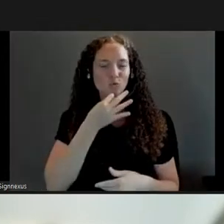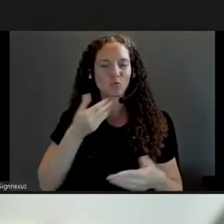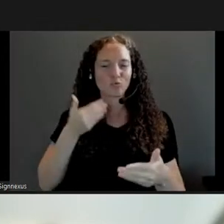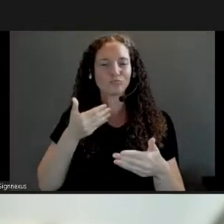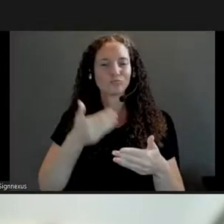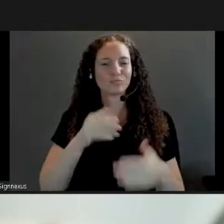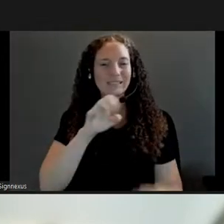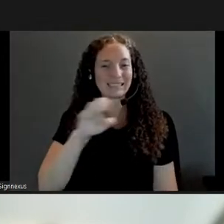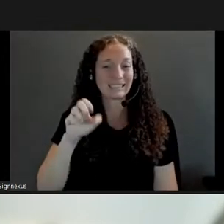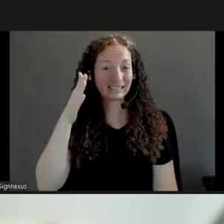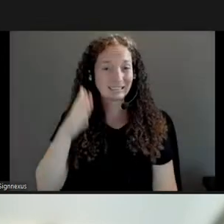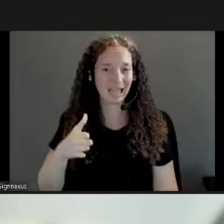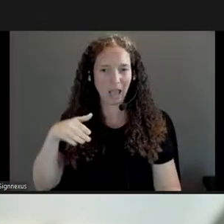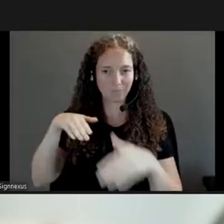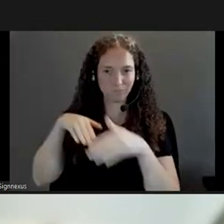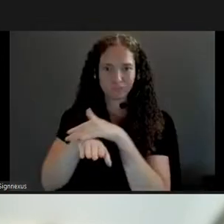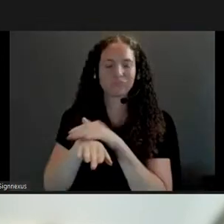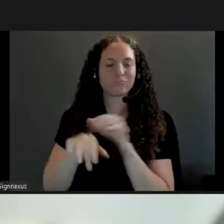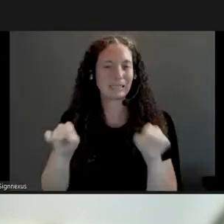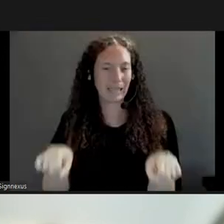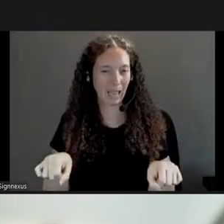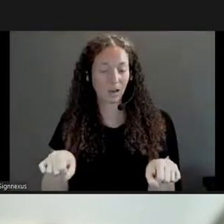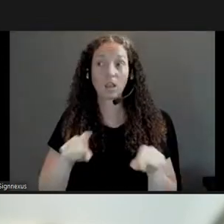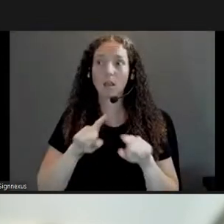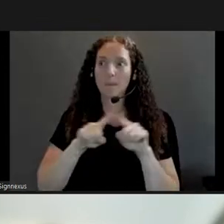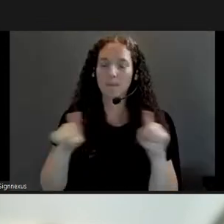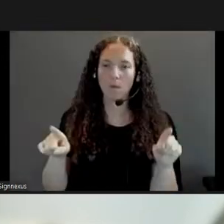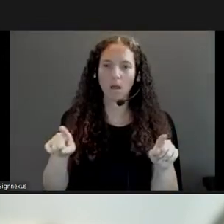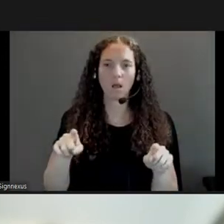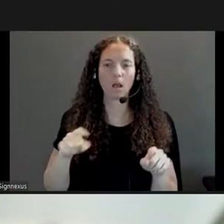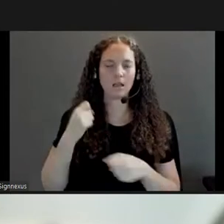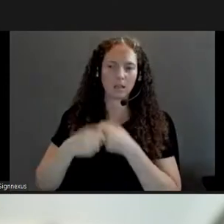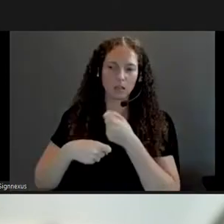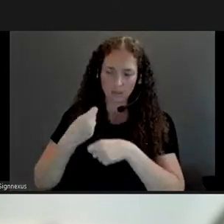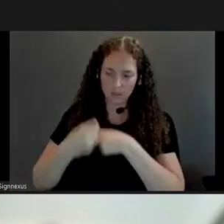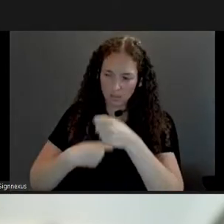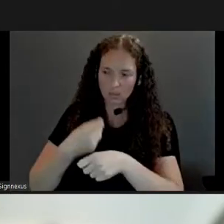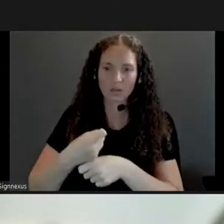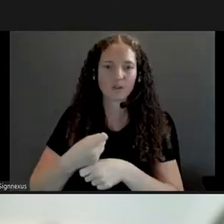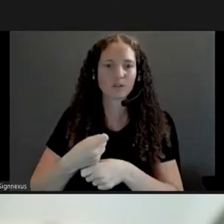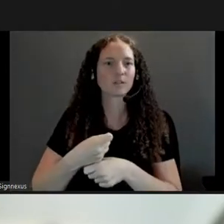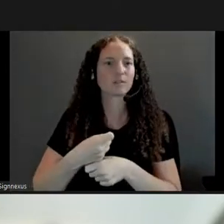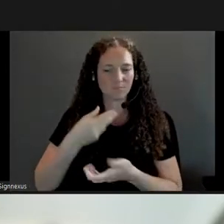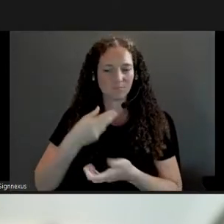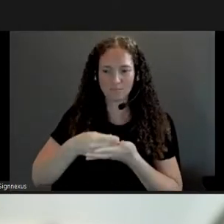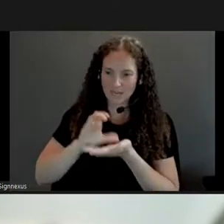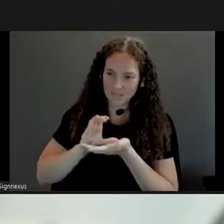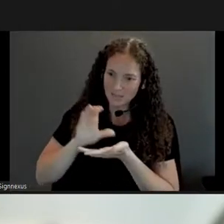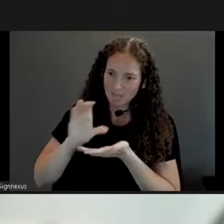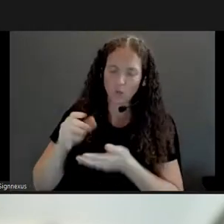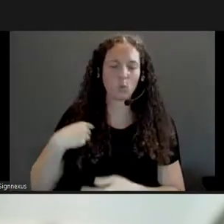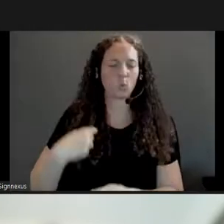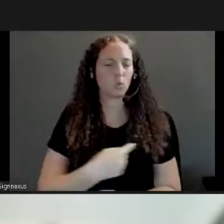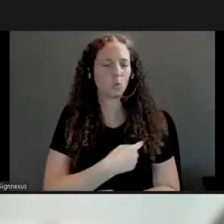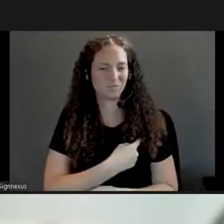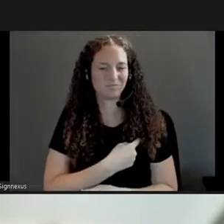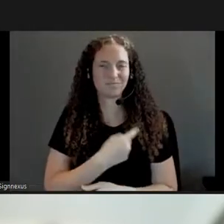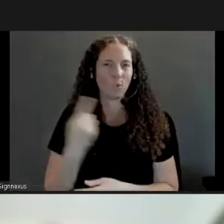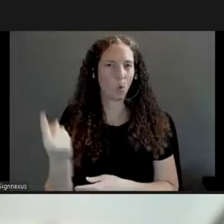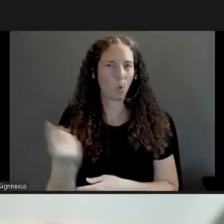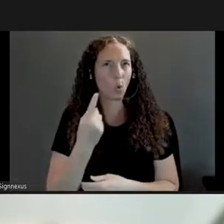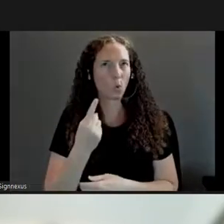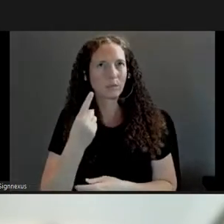decades it took, the billions it cost, it was always supported in the hopes of a better and more efficient